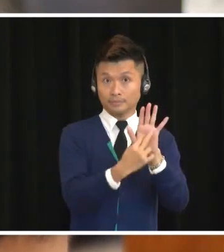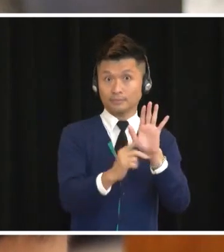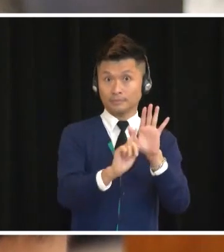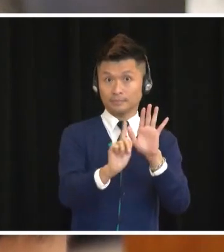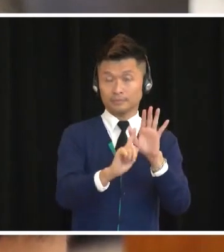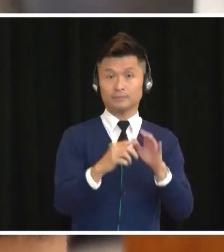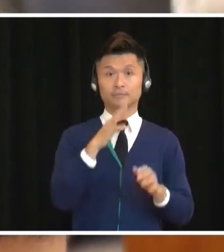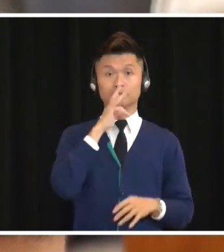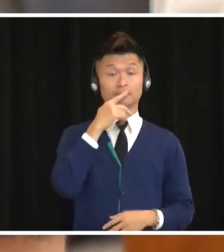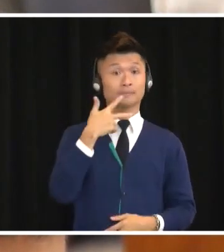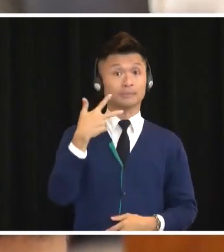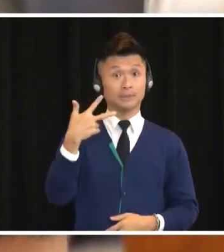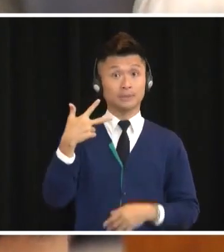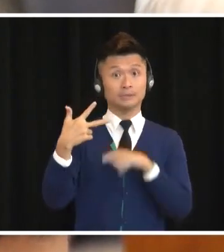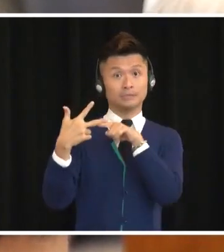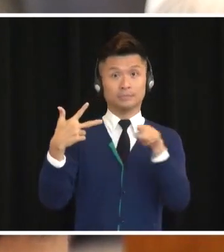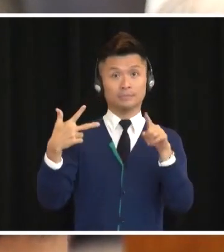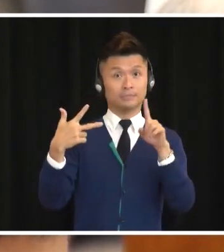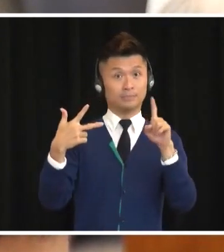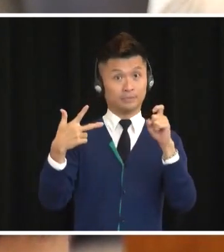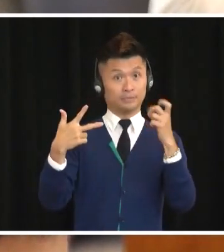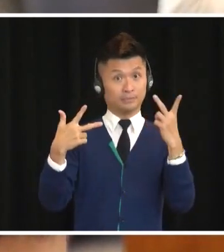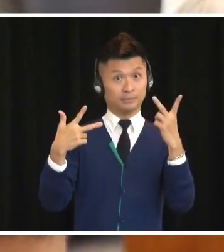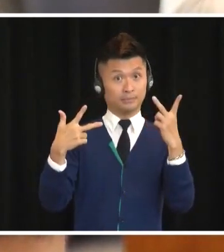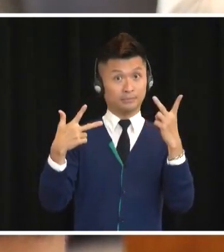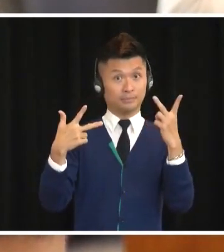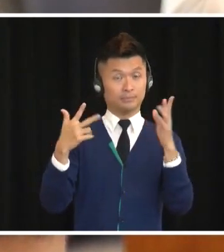First of all, 7 to 12-year-olds